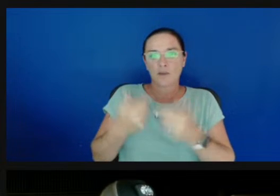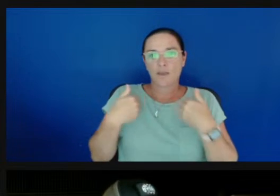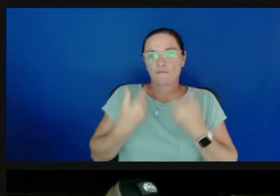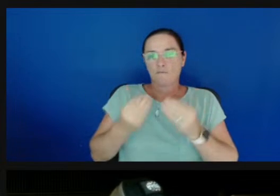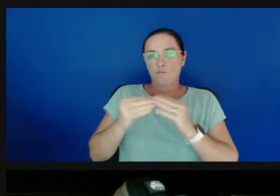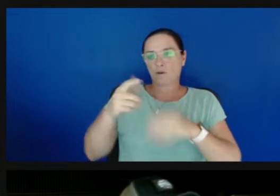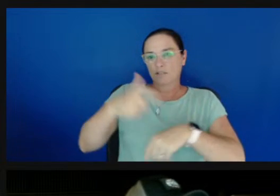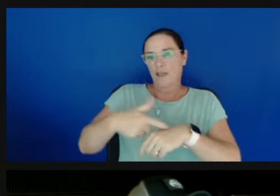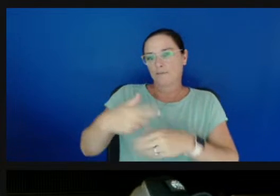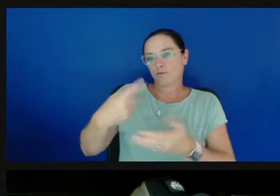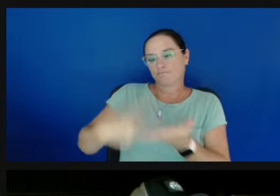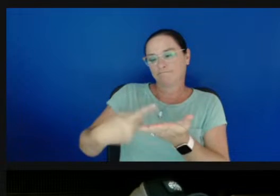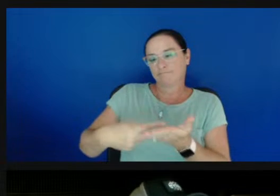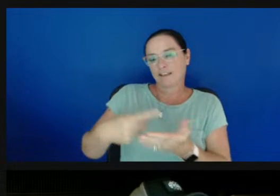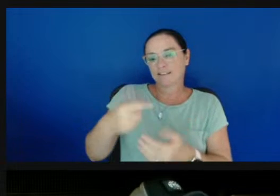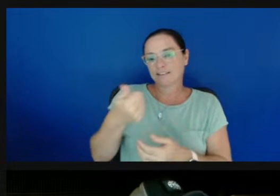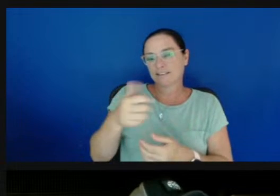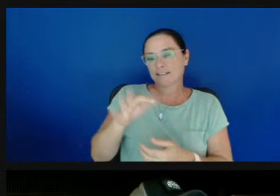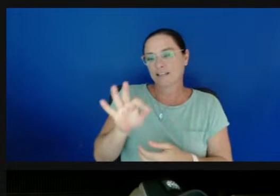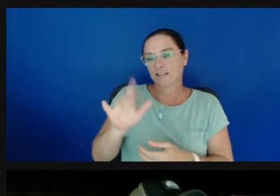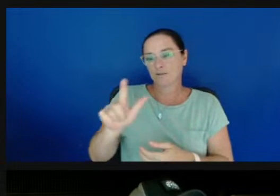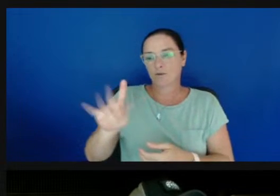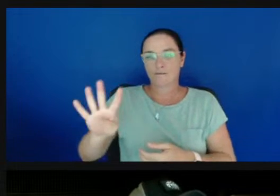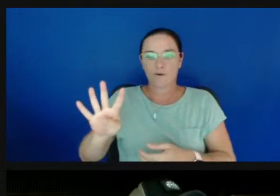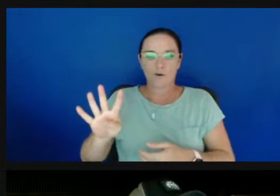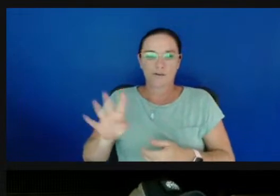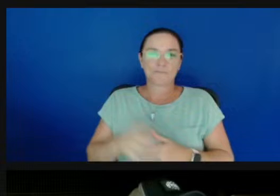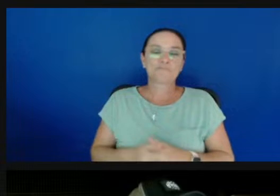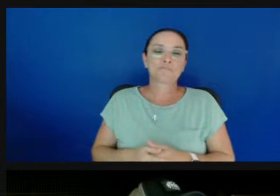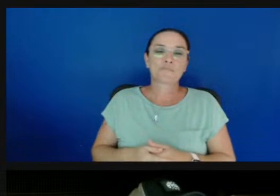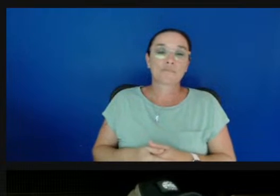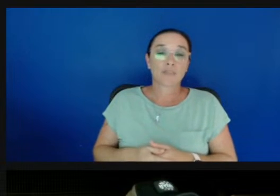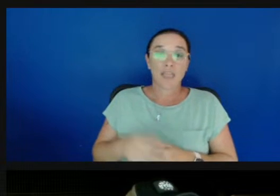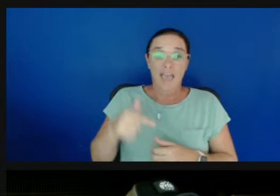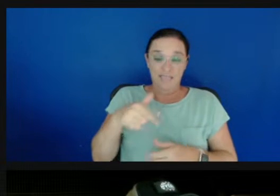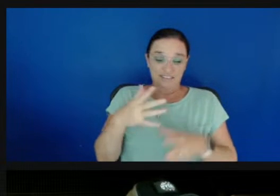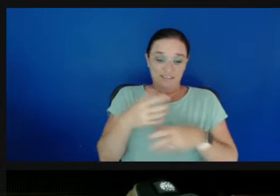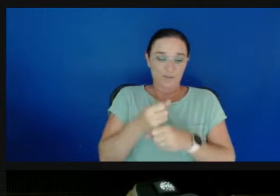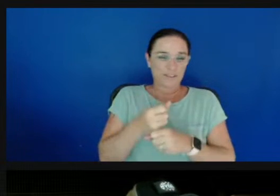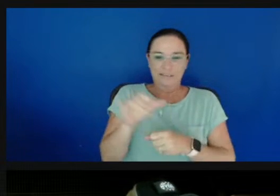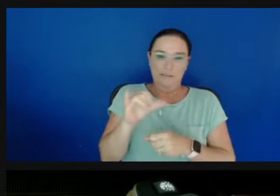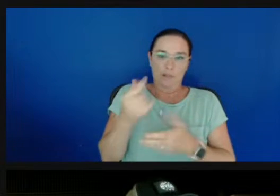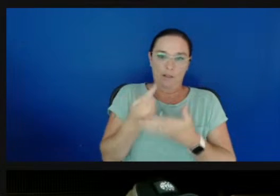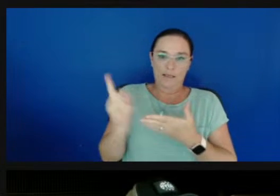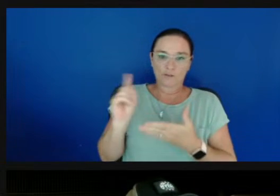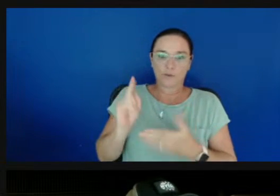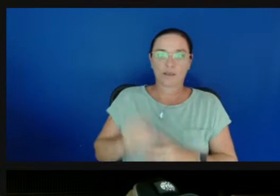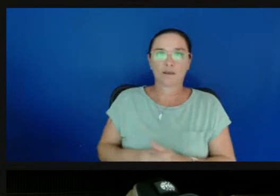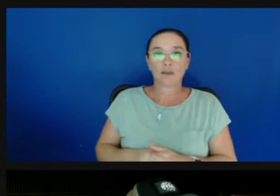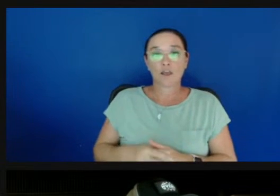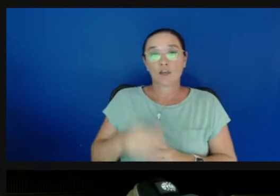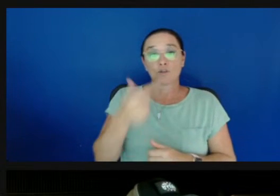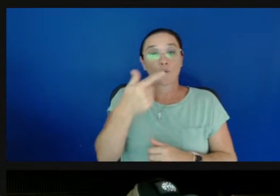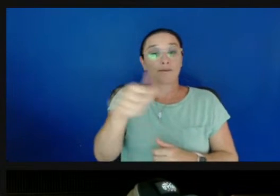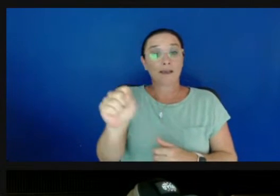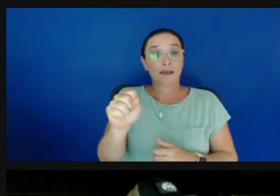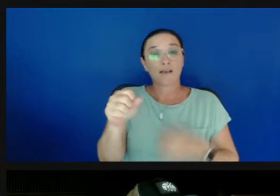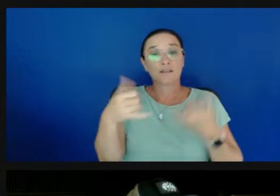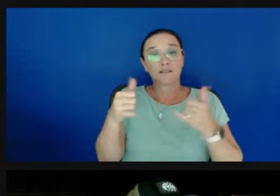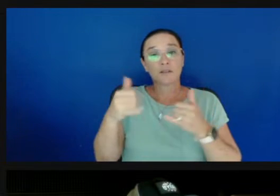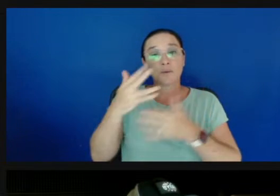that's partly because the story is very similar to last week. So in our volcanic hazard summary, gas is still coming from